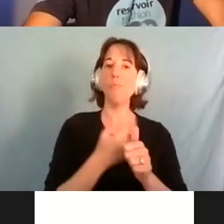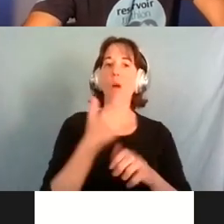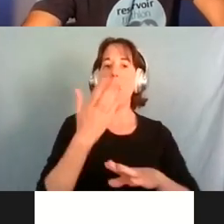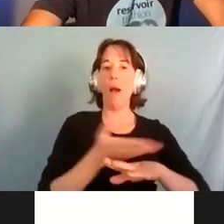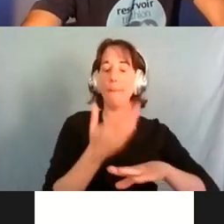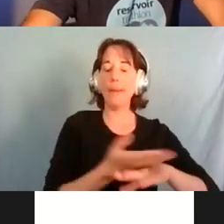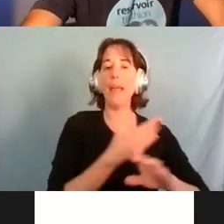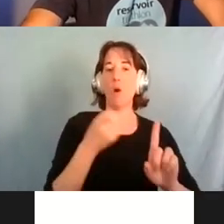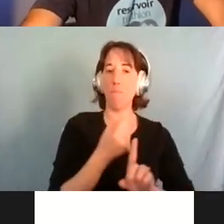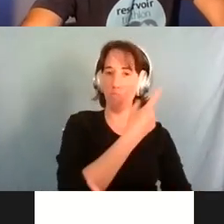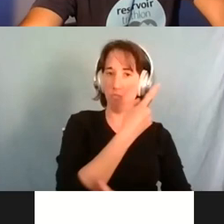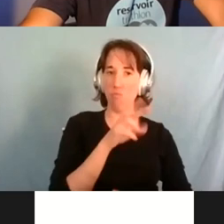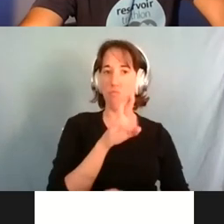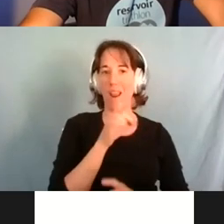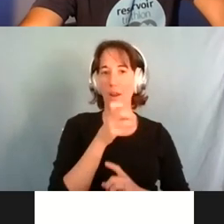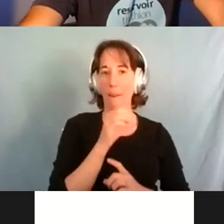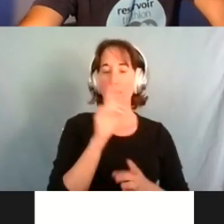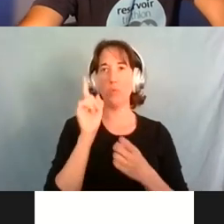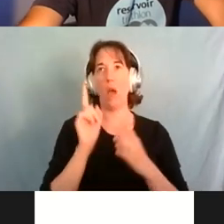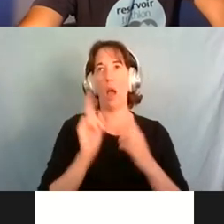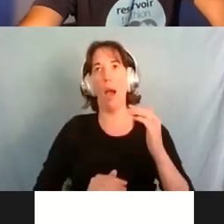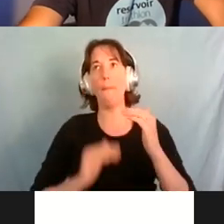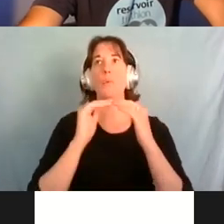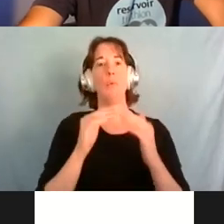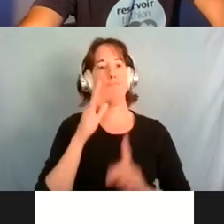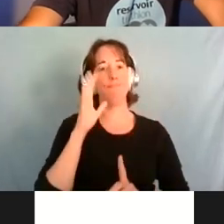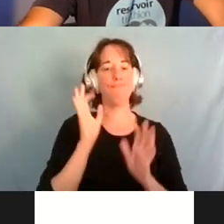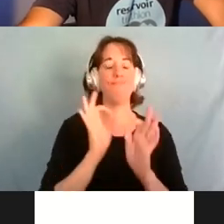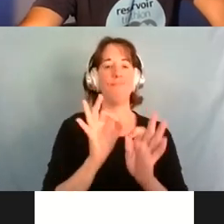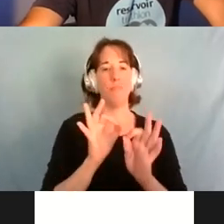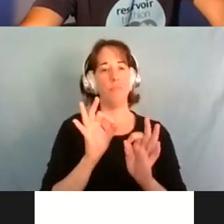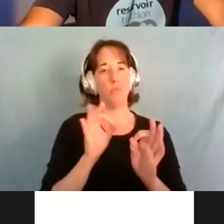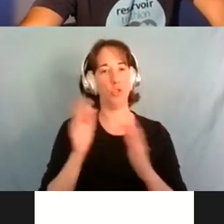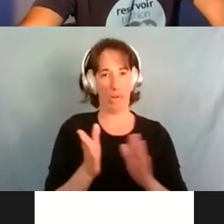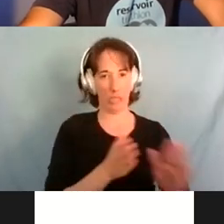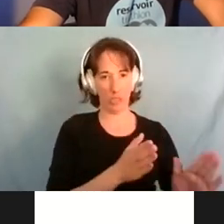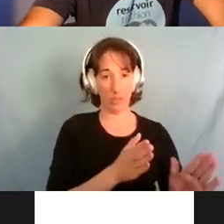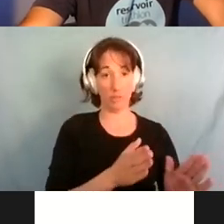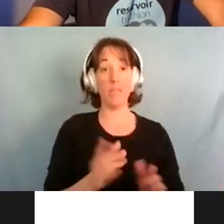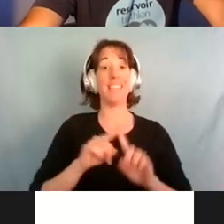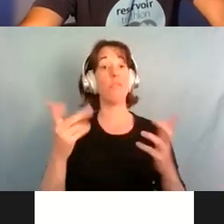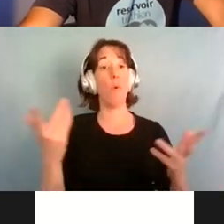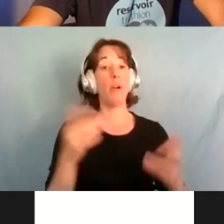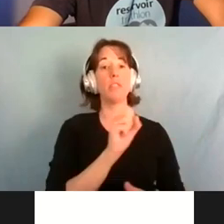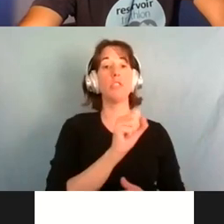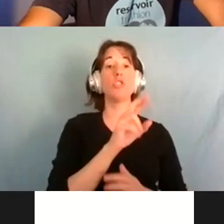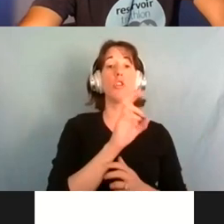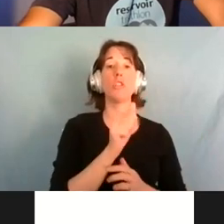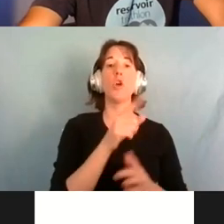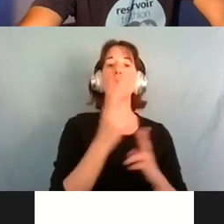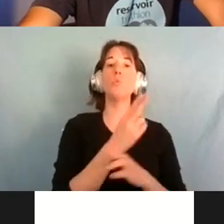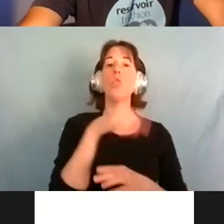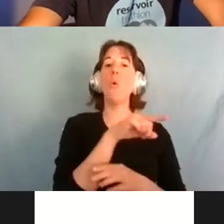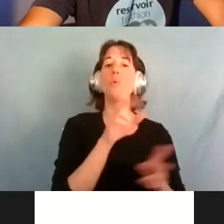optimal strategy. The difference is SARSA uses those Q values directly to pick its next action. But Q